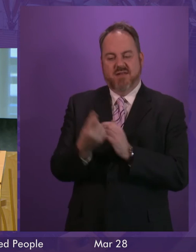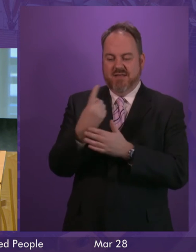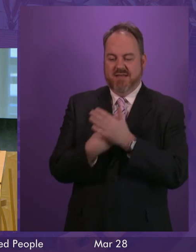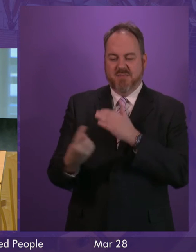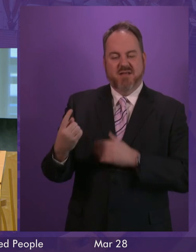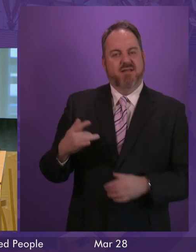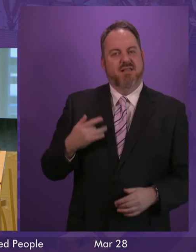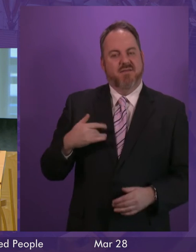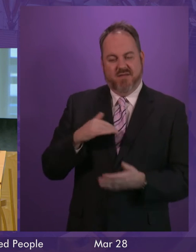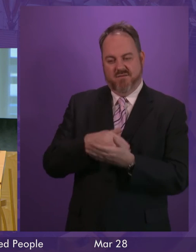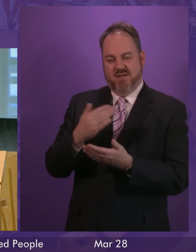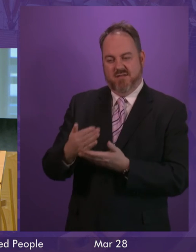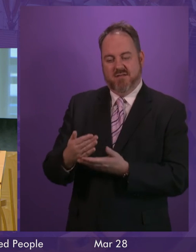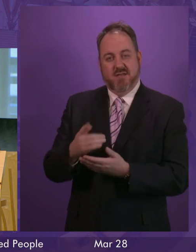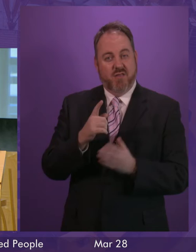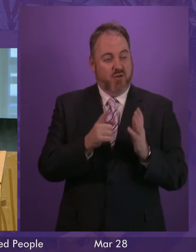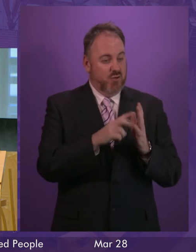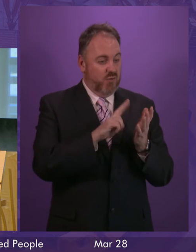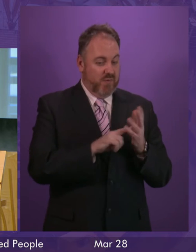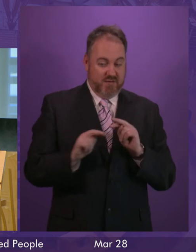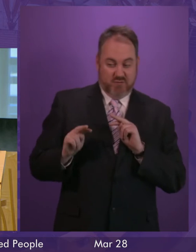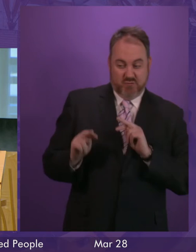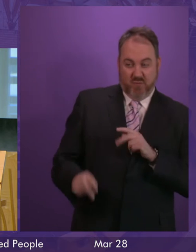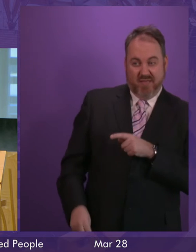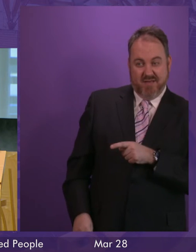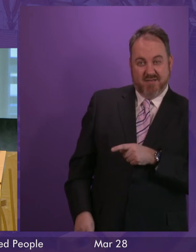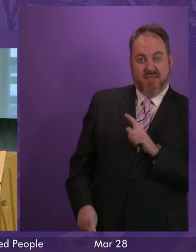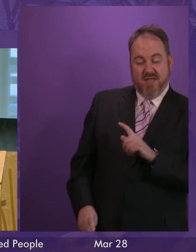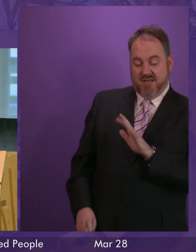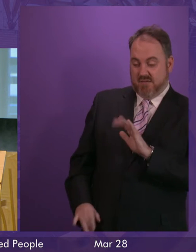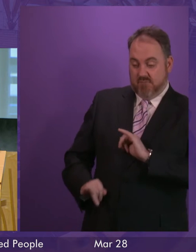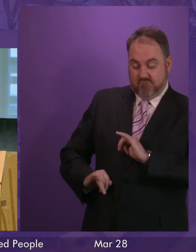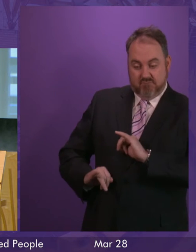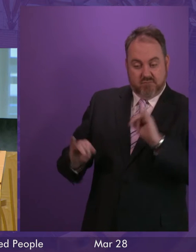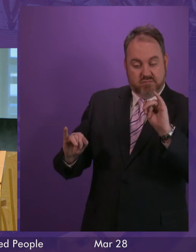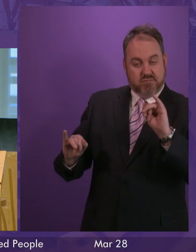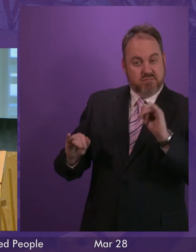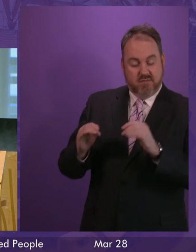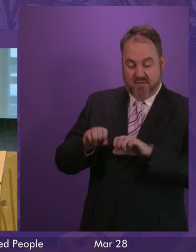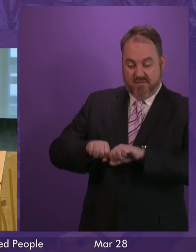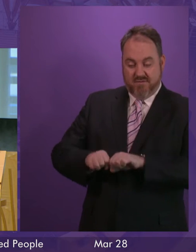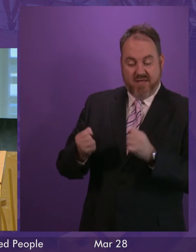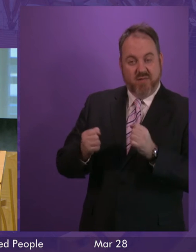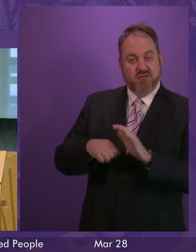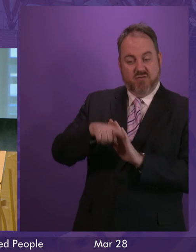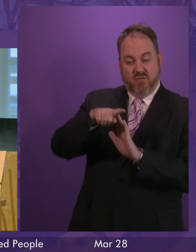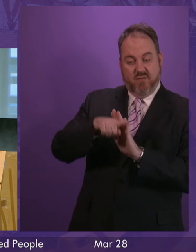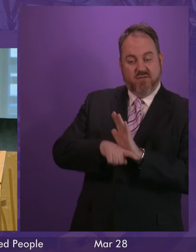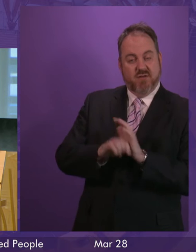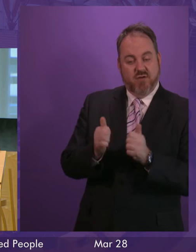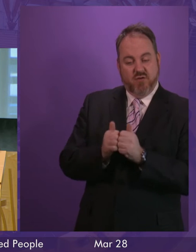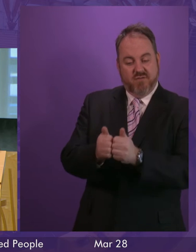welfare such that the United Nations declared that there is evidence of and I quote grave or systematic violations of the UN Convention